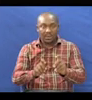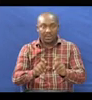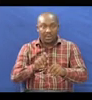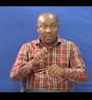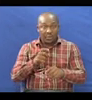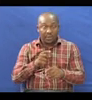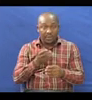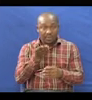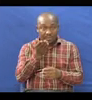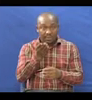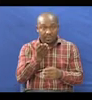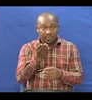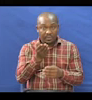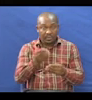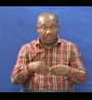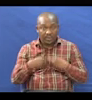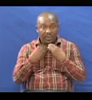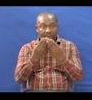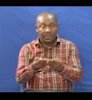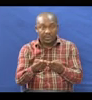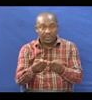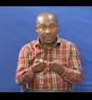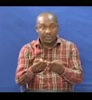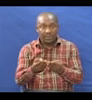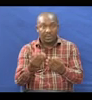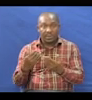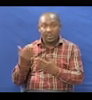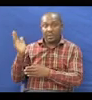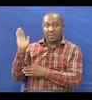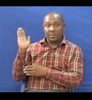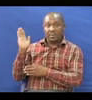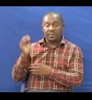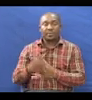which is presented on the screen there.